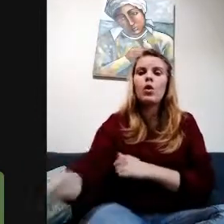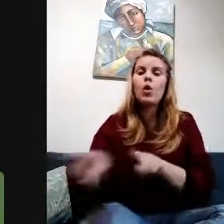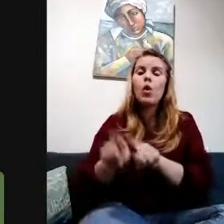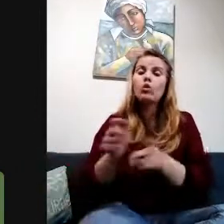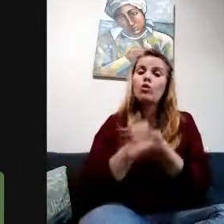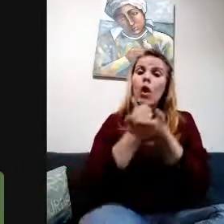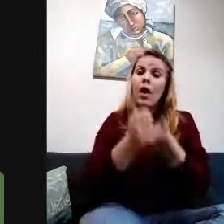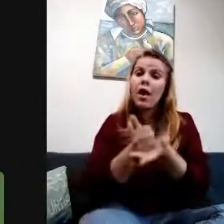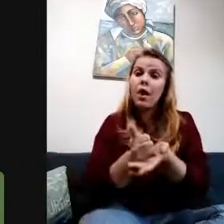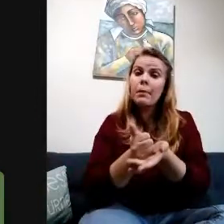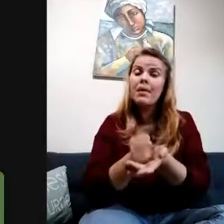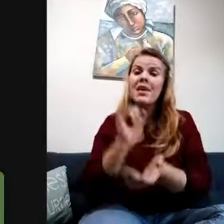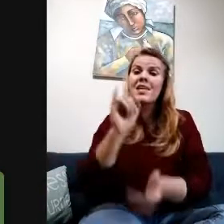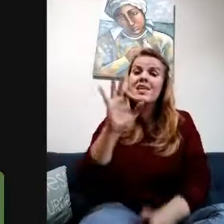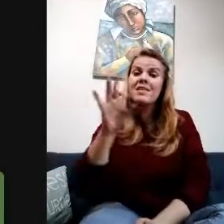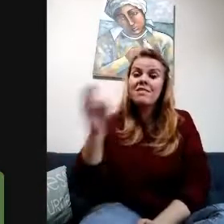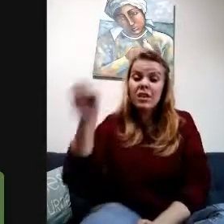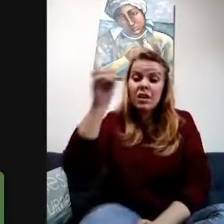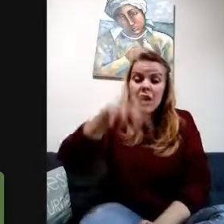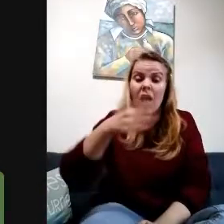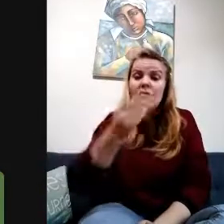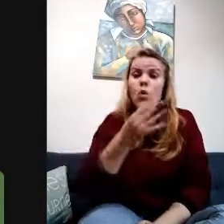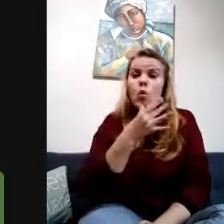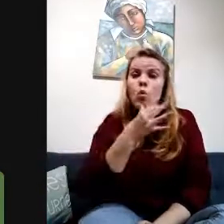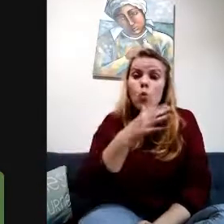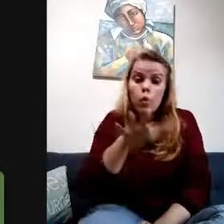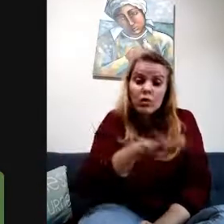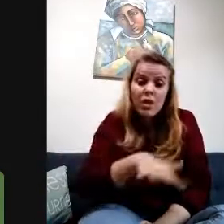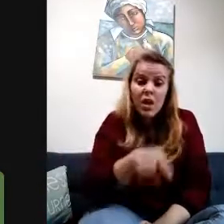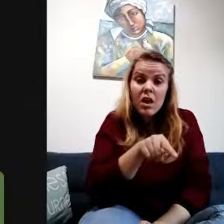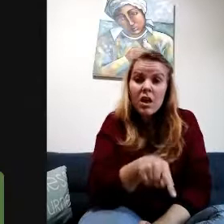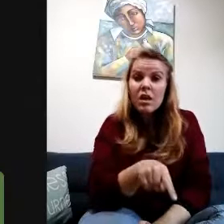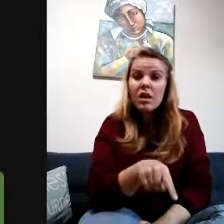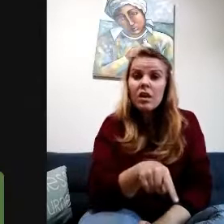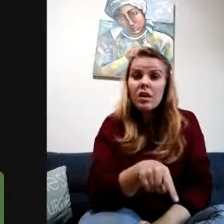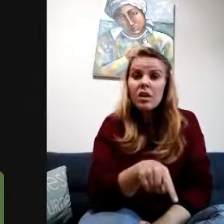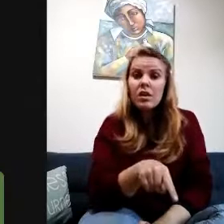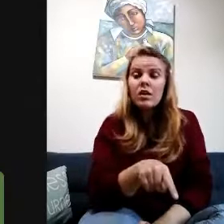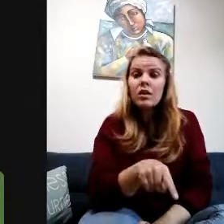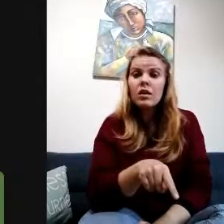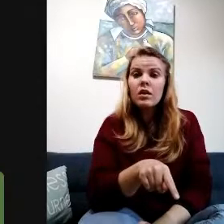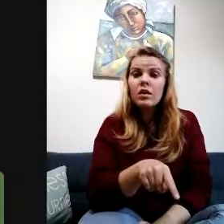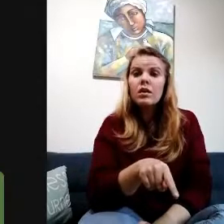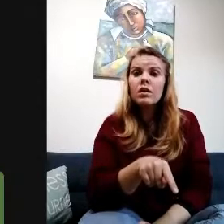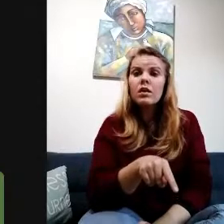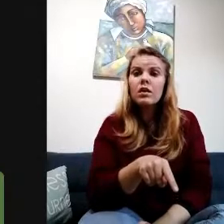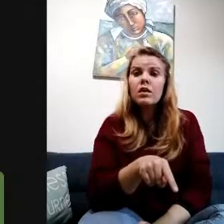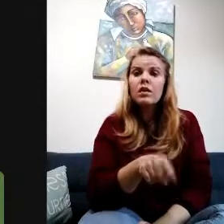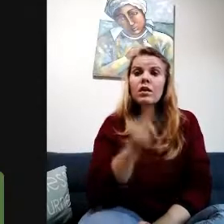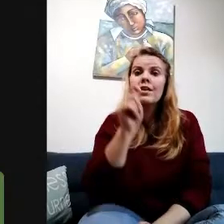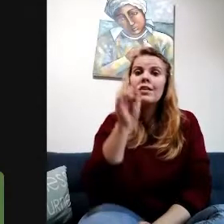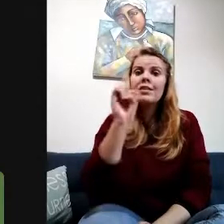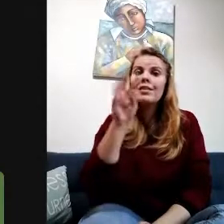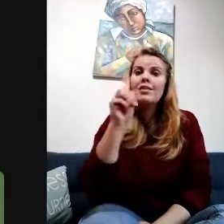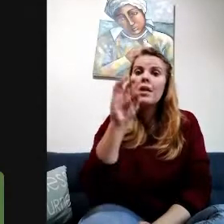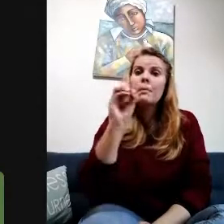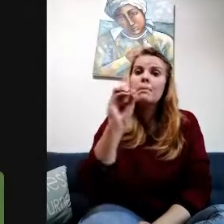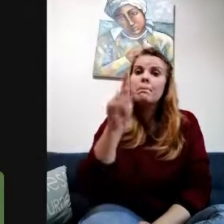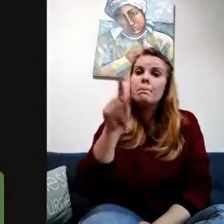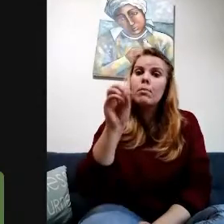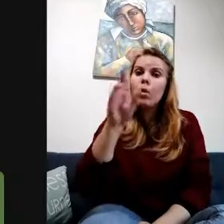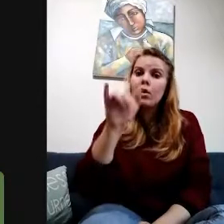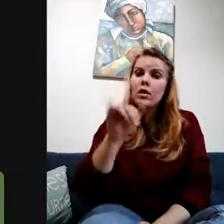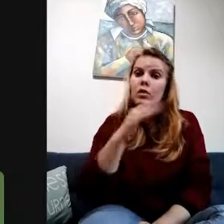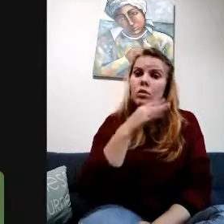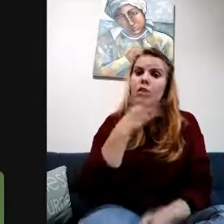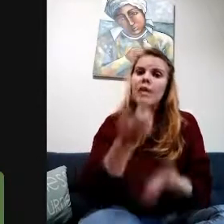you land in there and there's a bit of water in there, that would be the temporary water, as Mr. Dry just referred to it, and you'll get a free drop from